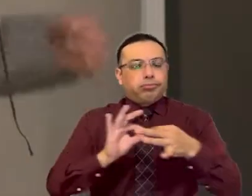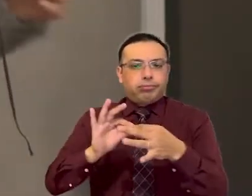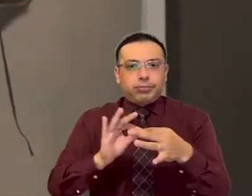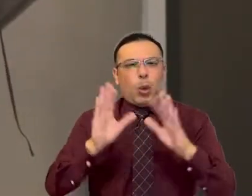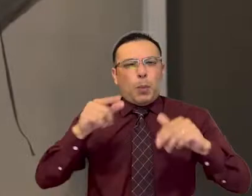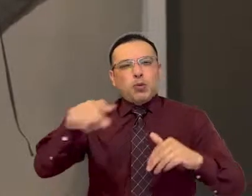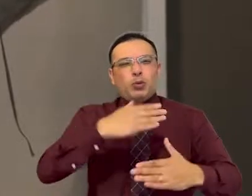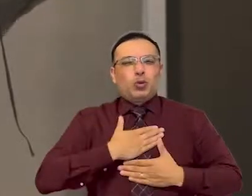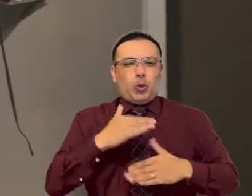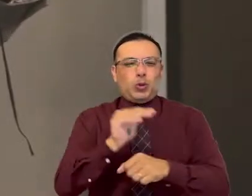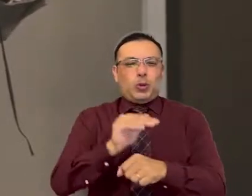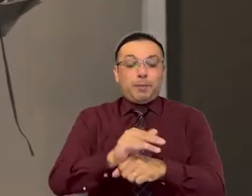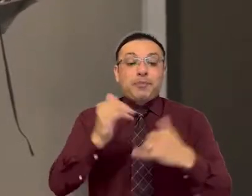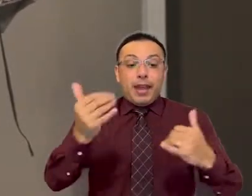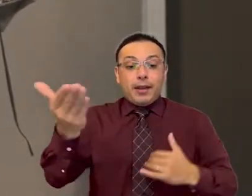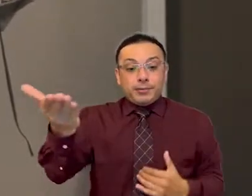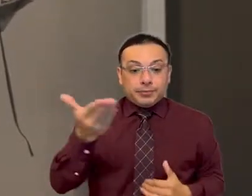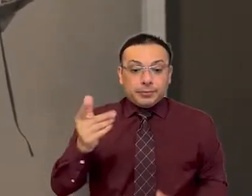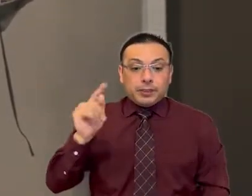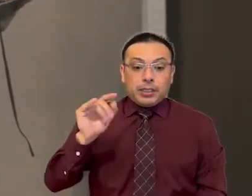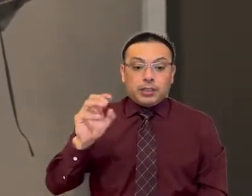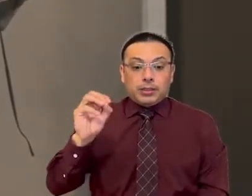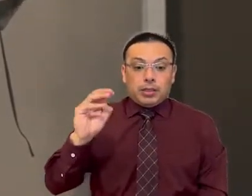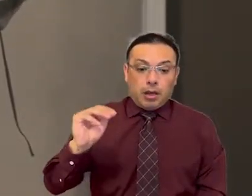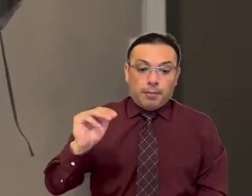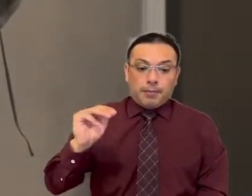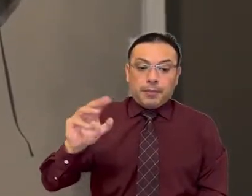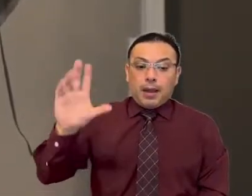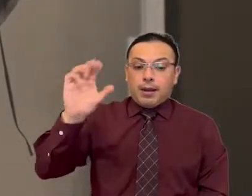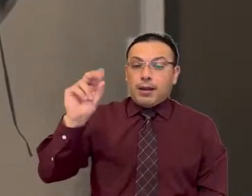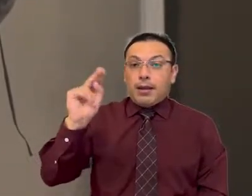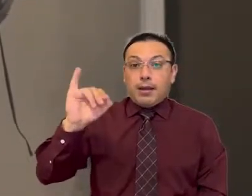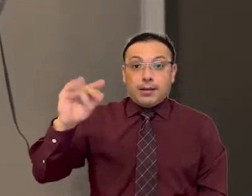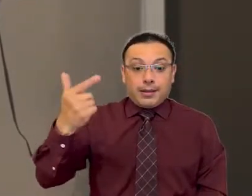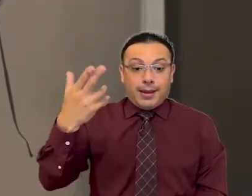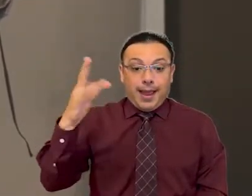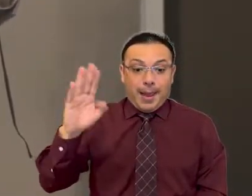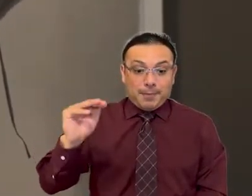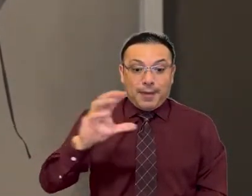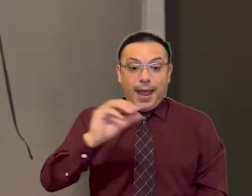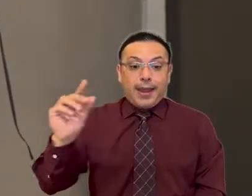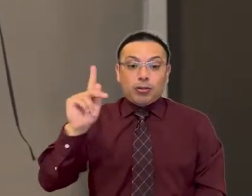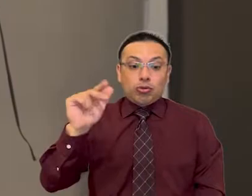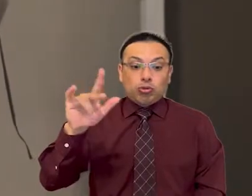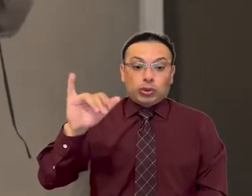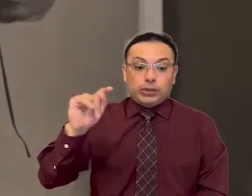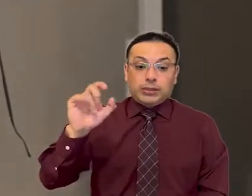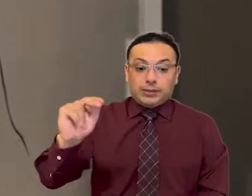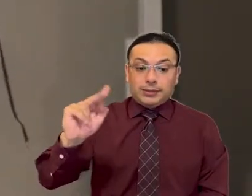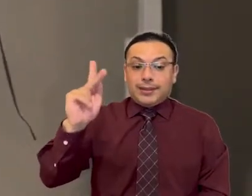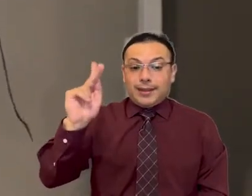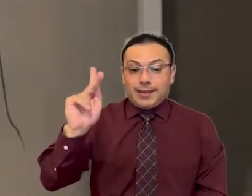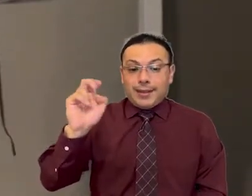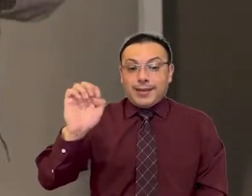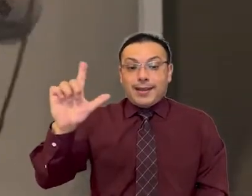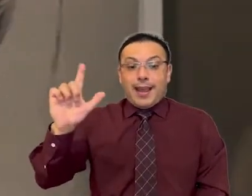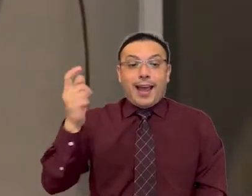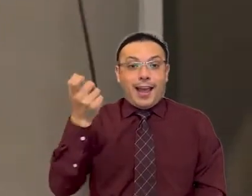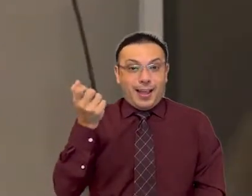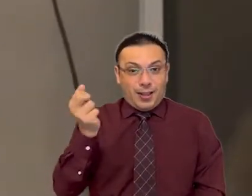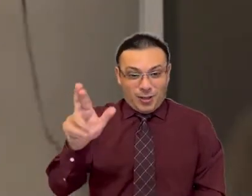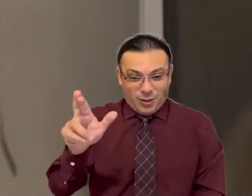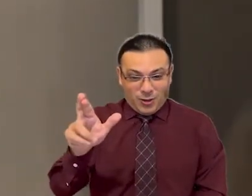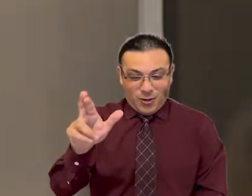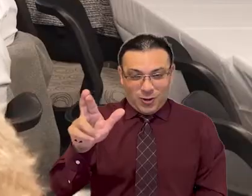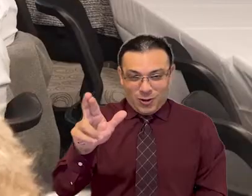to introduce Tom Cunningham and Kristen Keller from Equinor's Beacon Wing stakeholder team. Thank you very much. So happy to